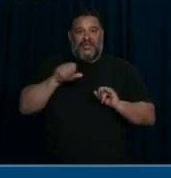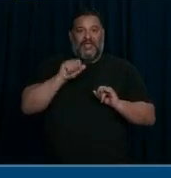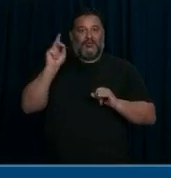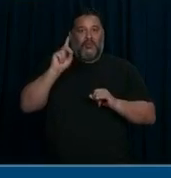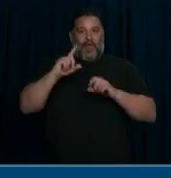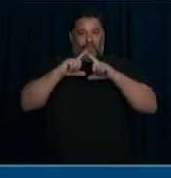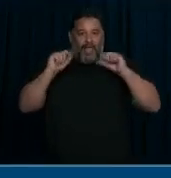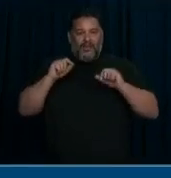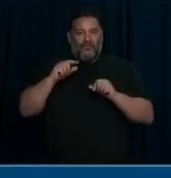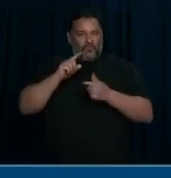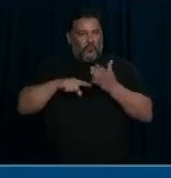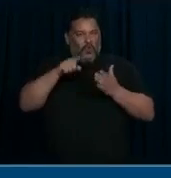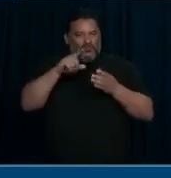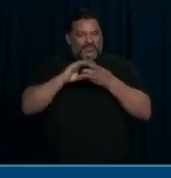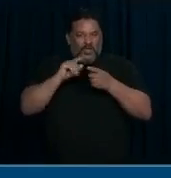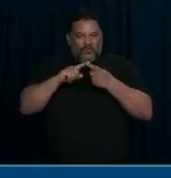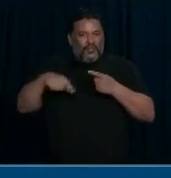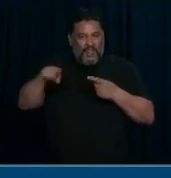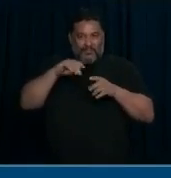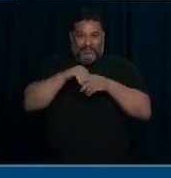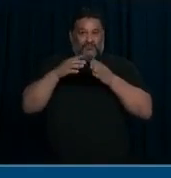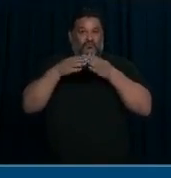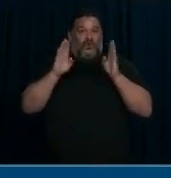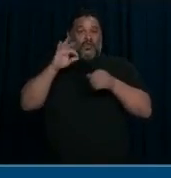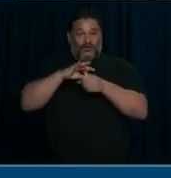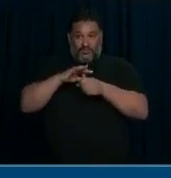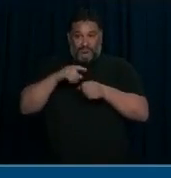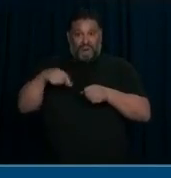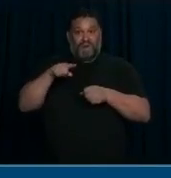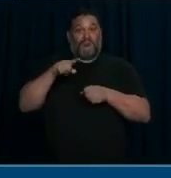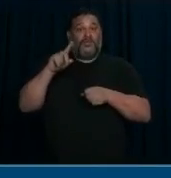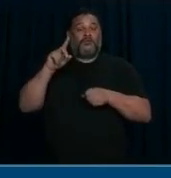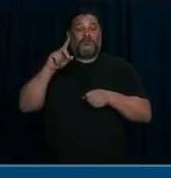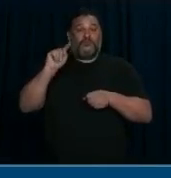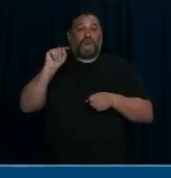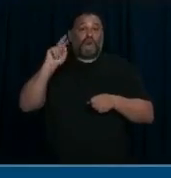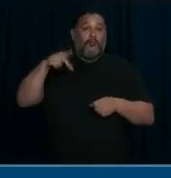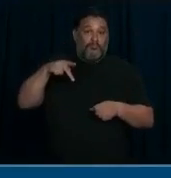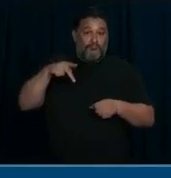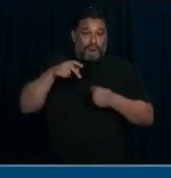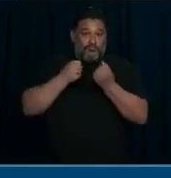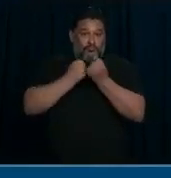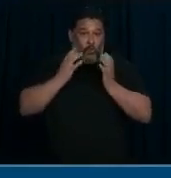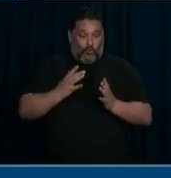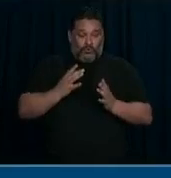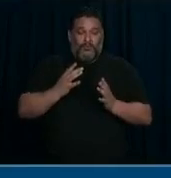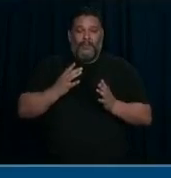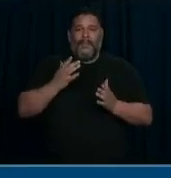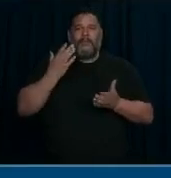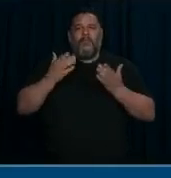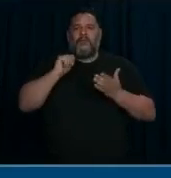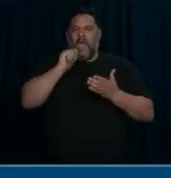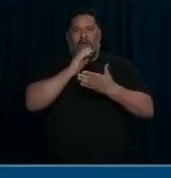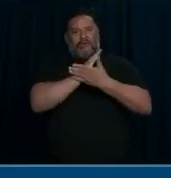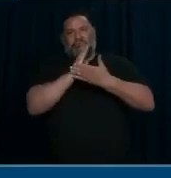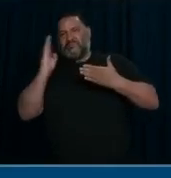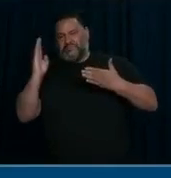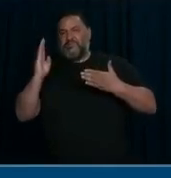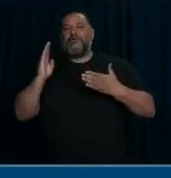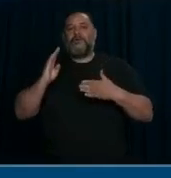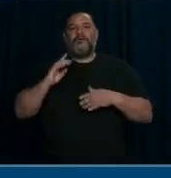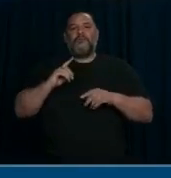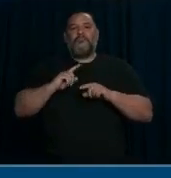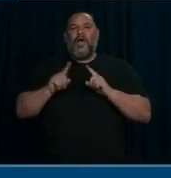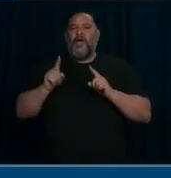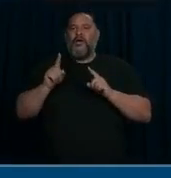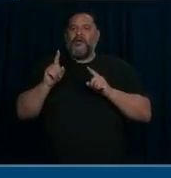the general election potentially, who are Donald Trump supporters, maybe not to the most extreme, as some people might characterize it, but people who